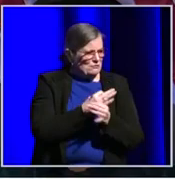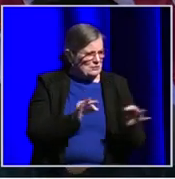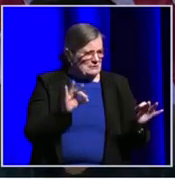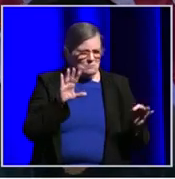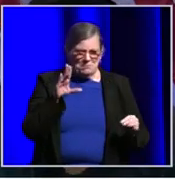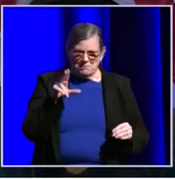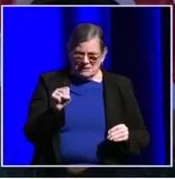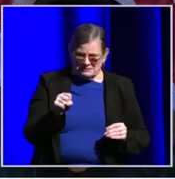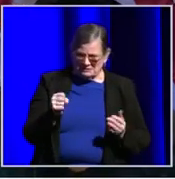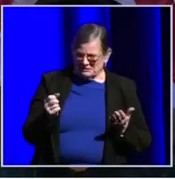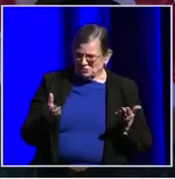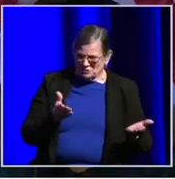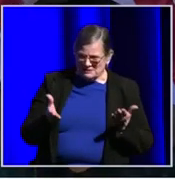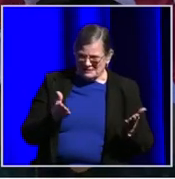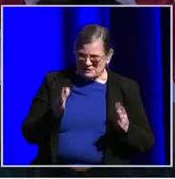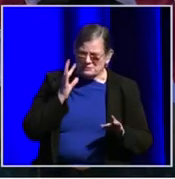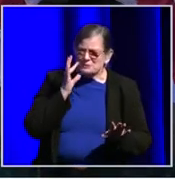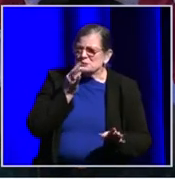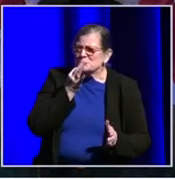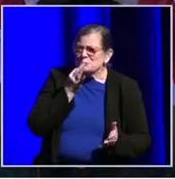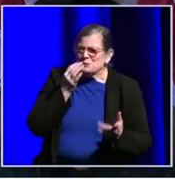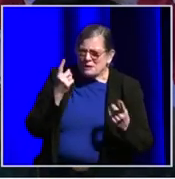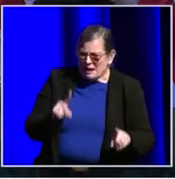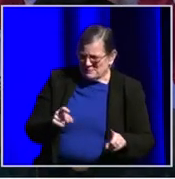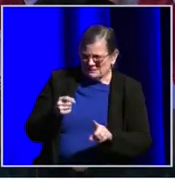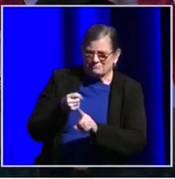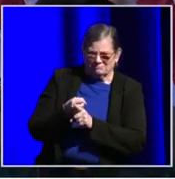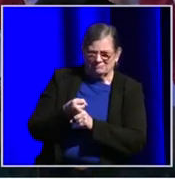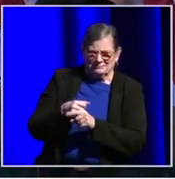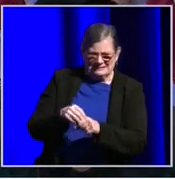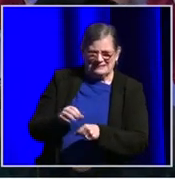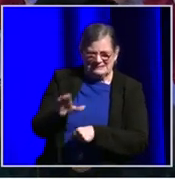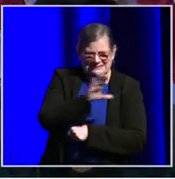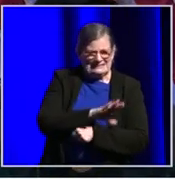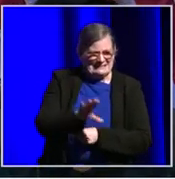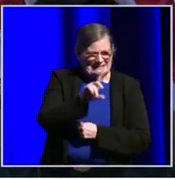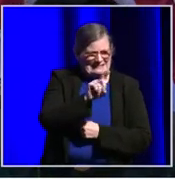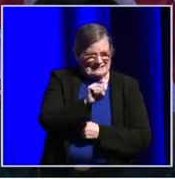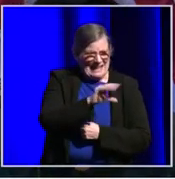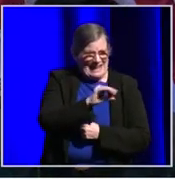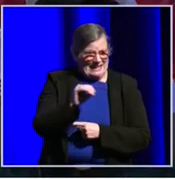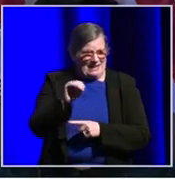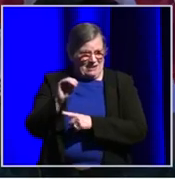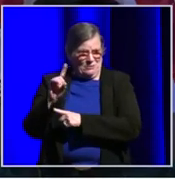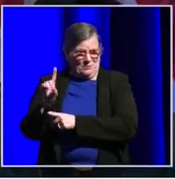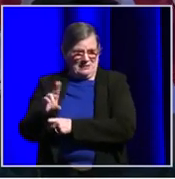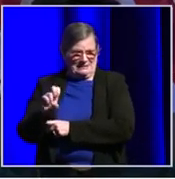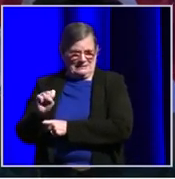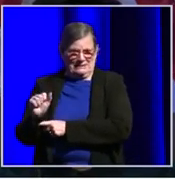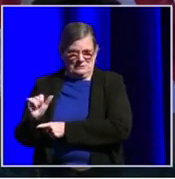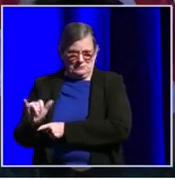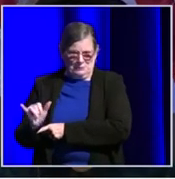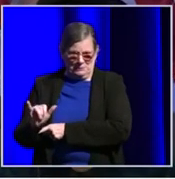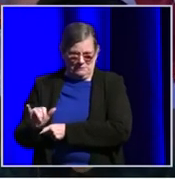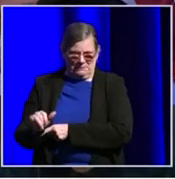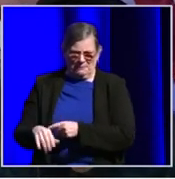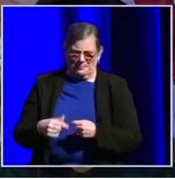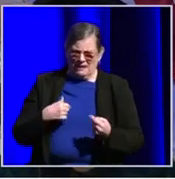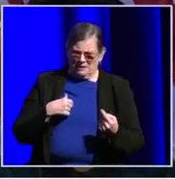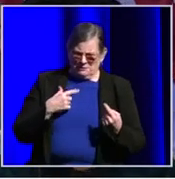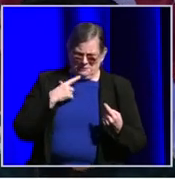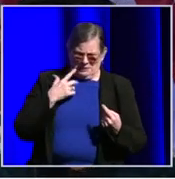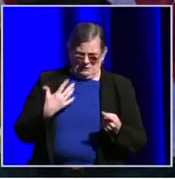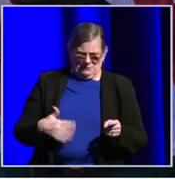undeniably progressive. When I talk to legislative leaders from other states, I am struck by the partisanship even within their own